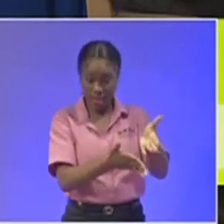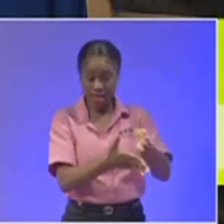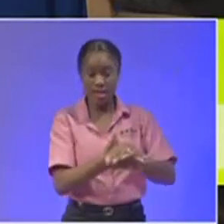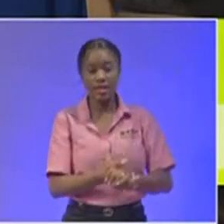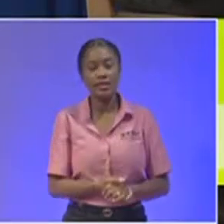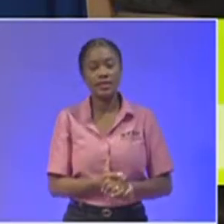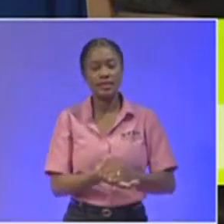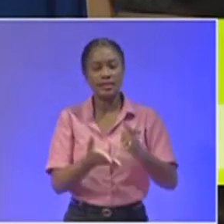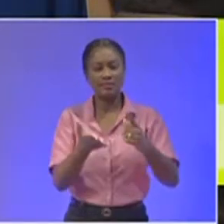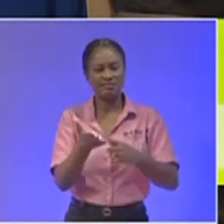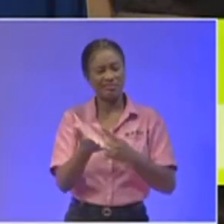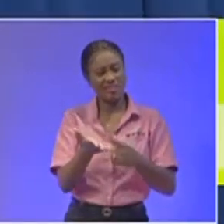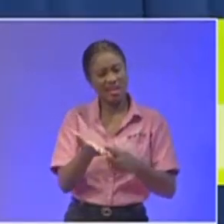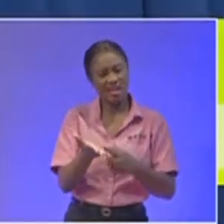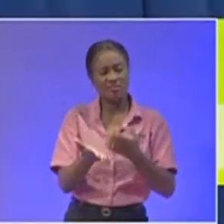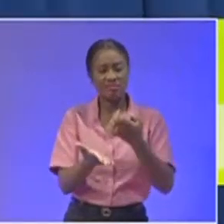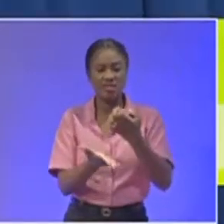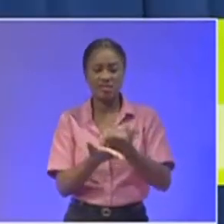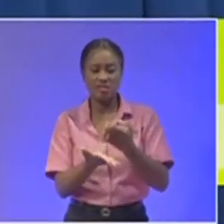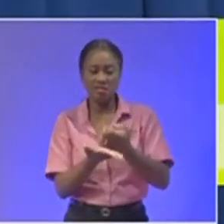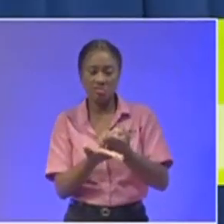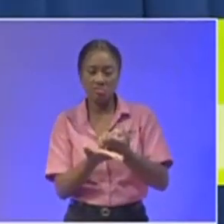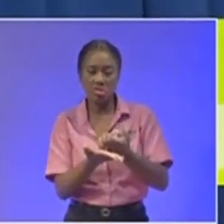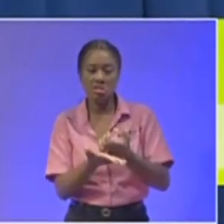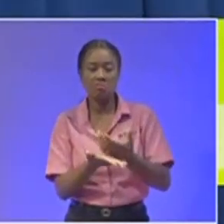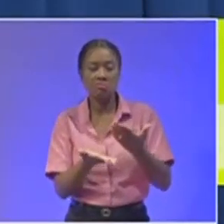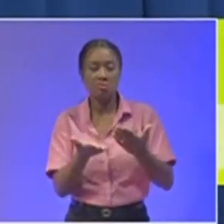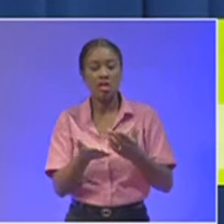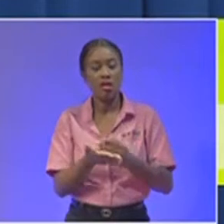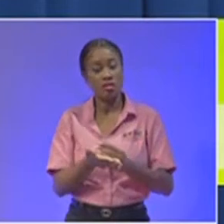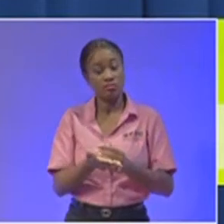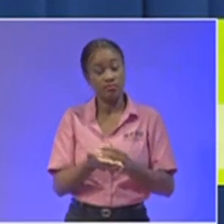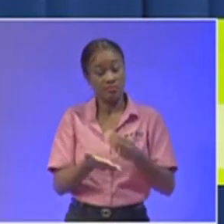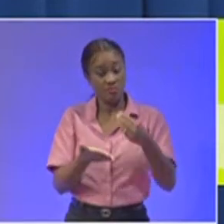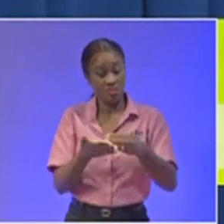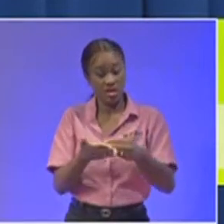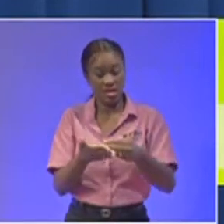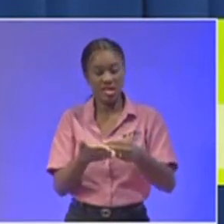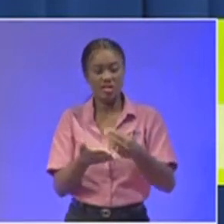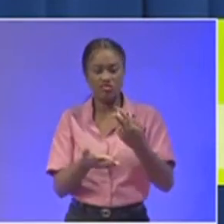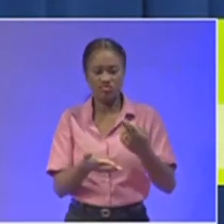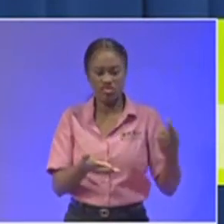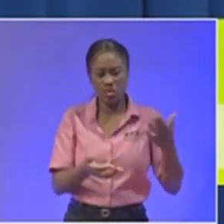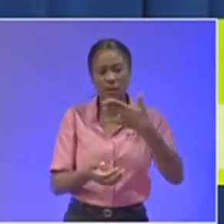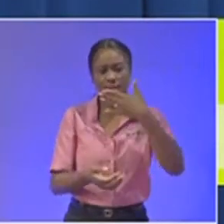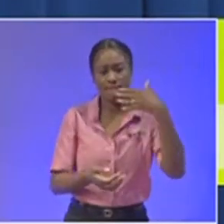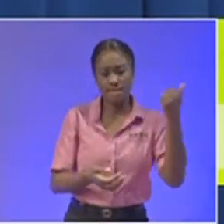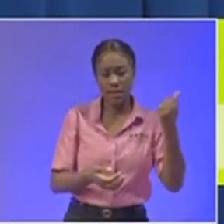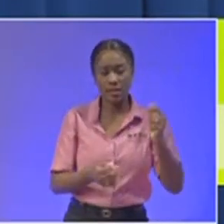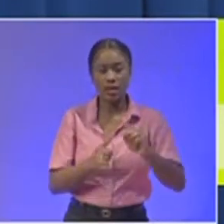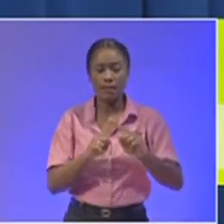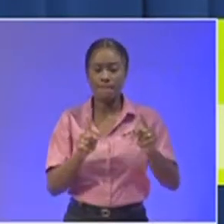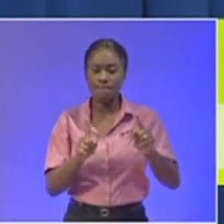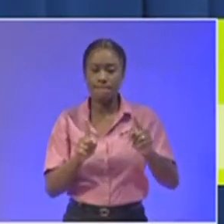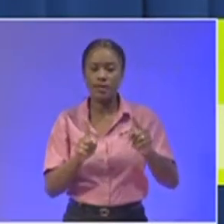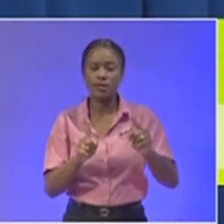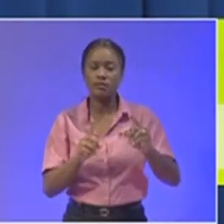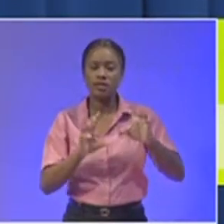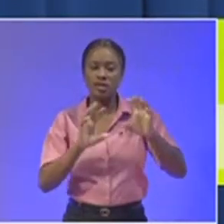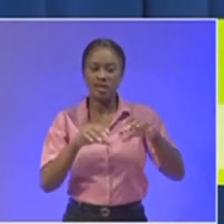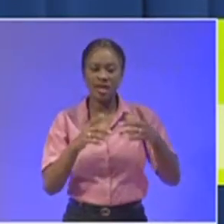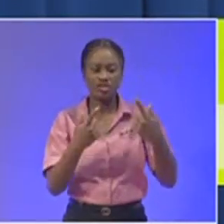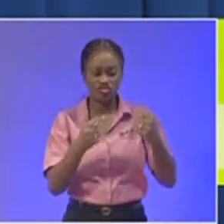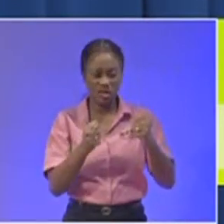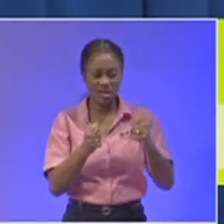Sometimes for economy purposes, that's the way we have to go. But it has to be done in a way where we can still provide the students with the